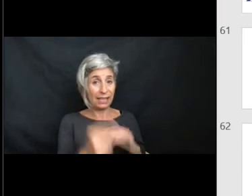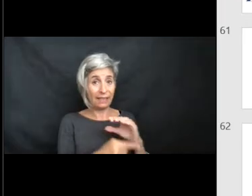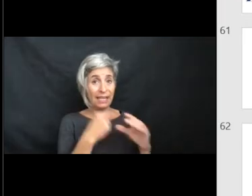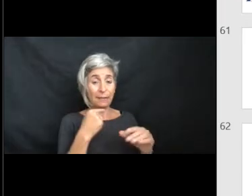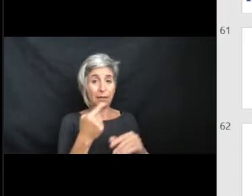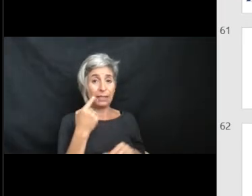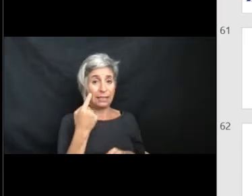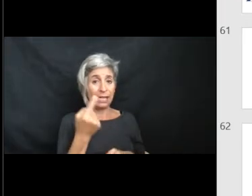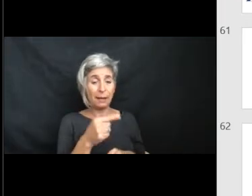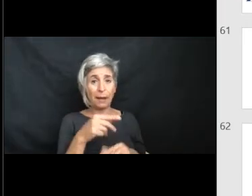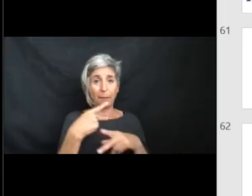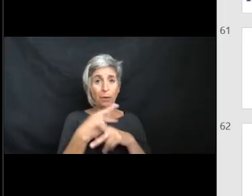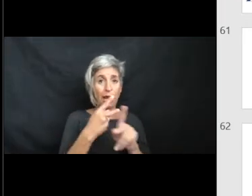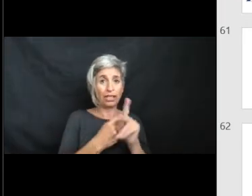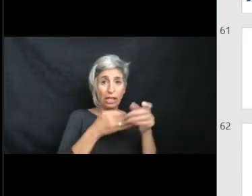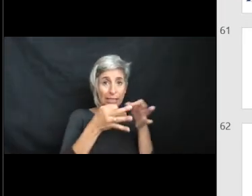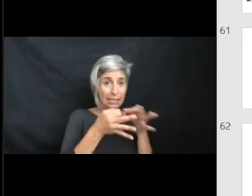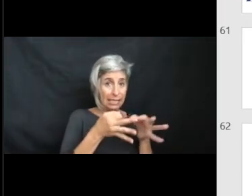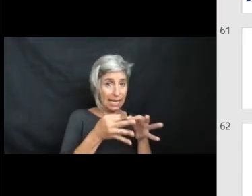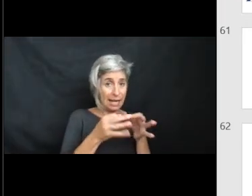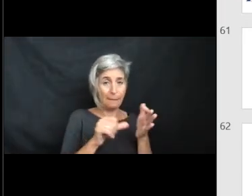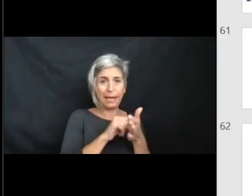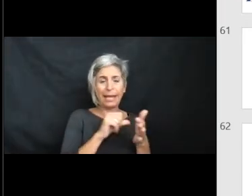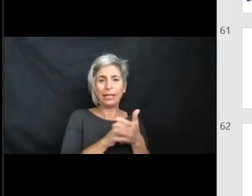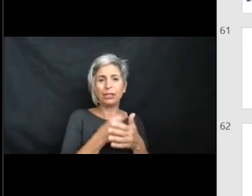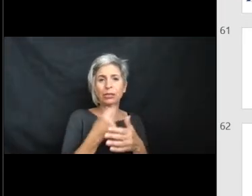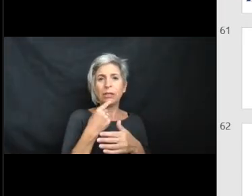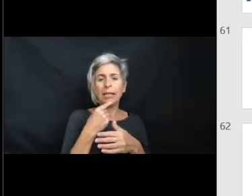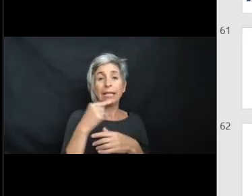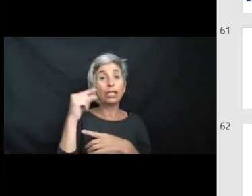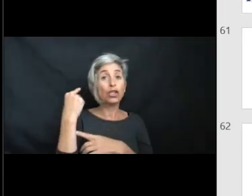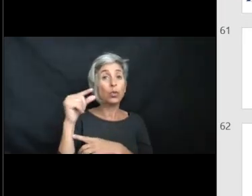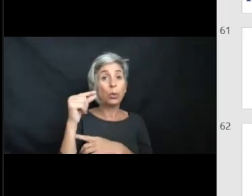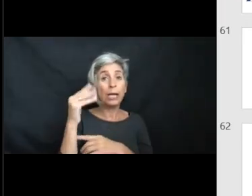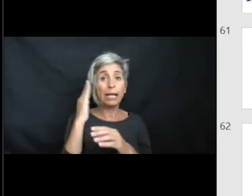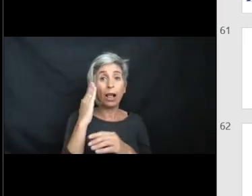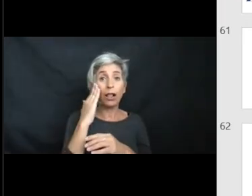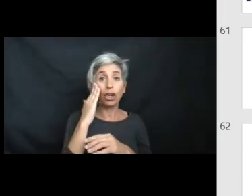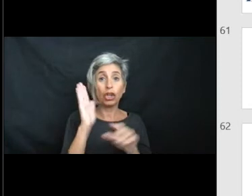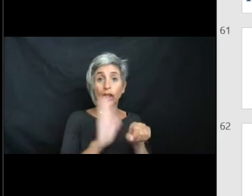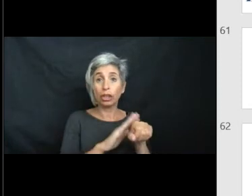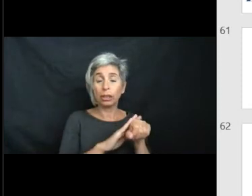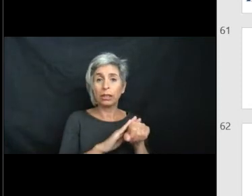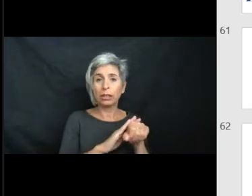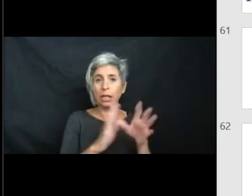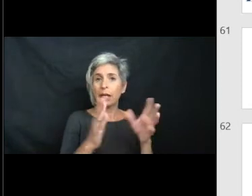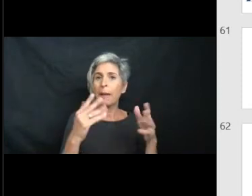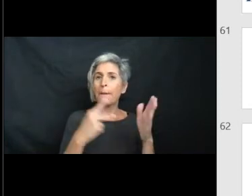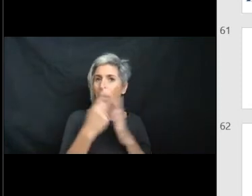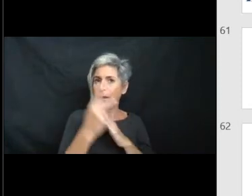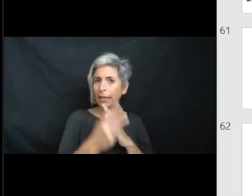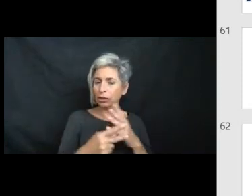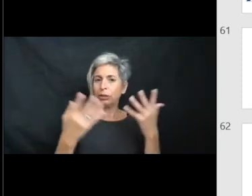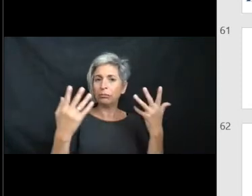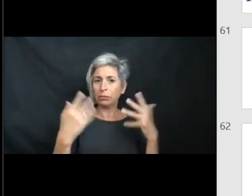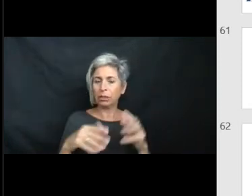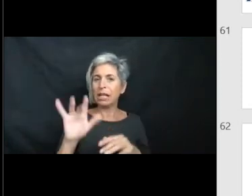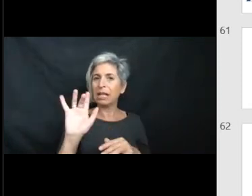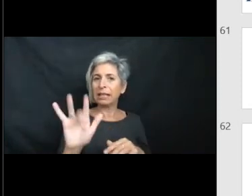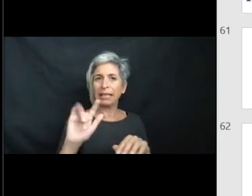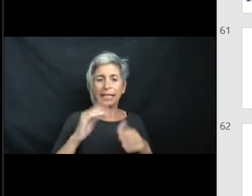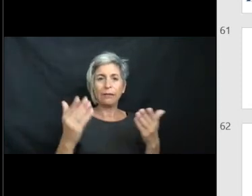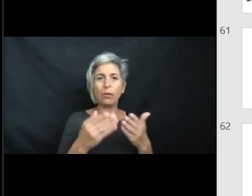my project details page. Now my little alert has turned green saying project case has been completed. Click here for the